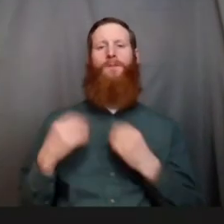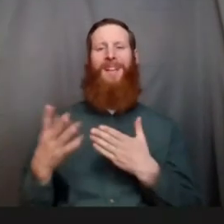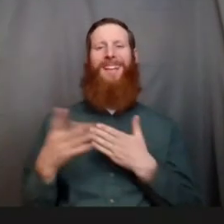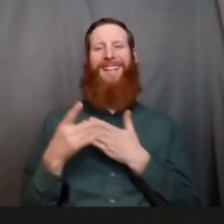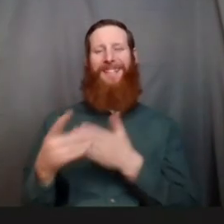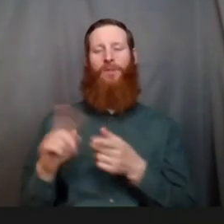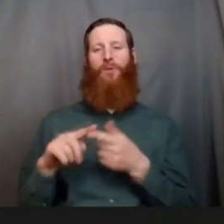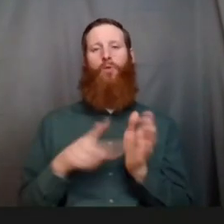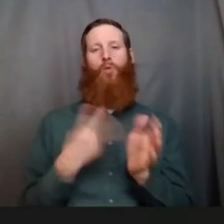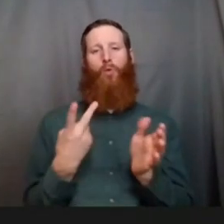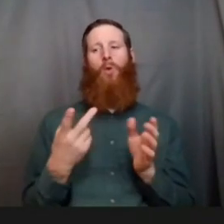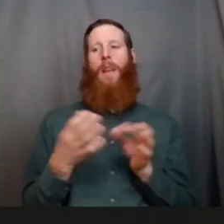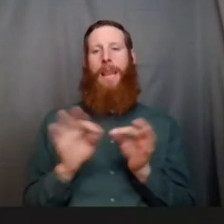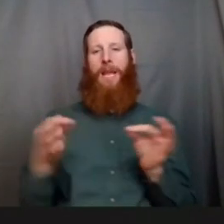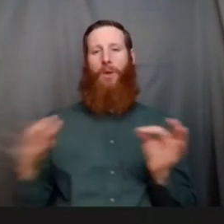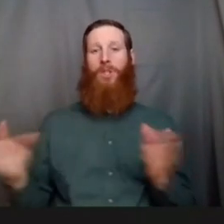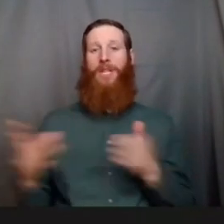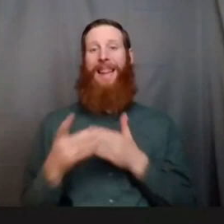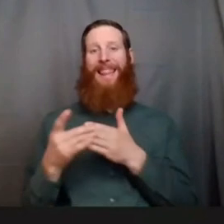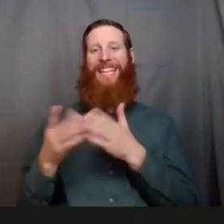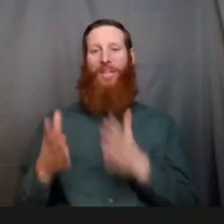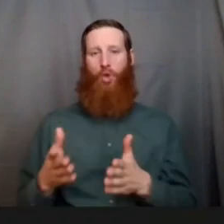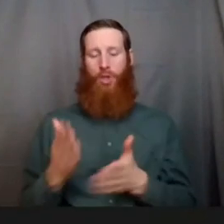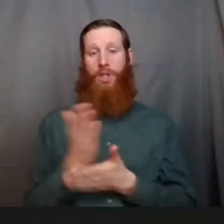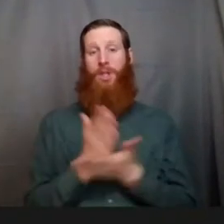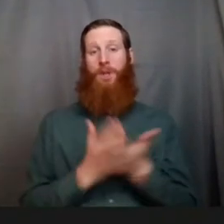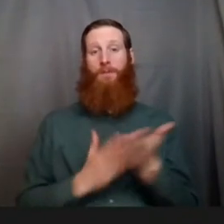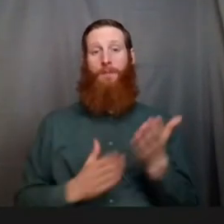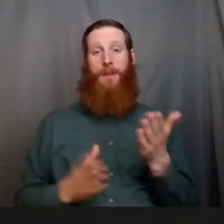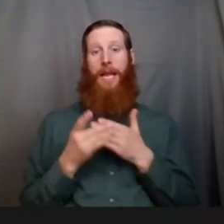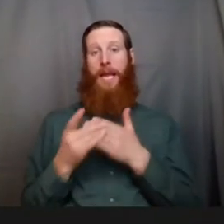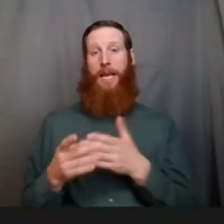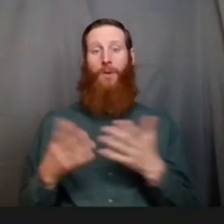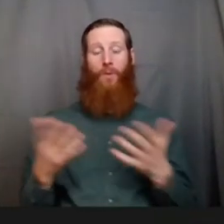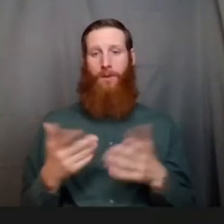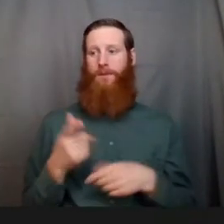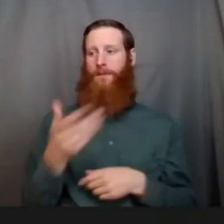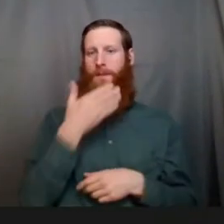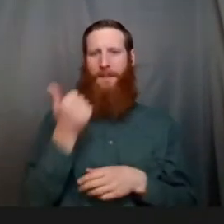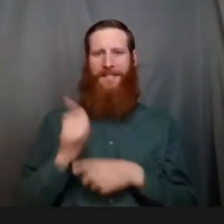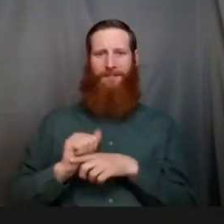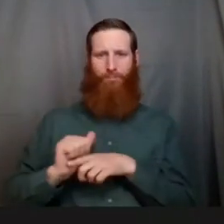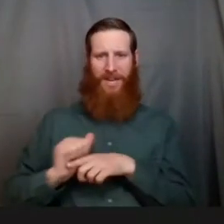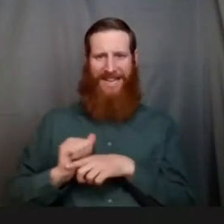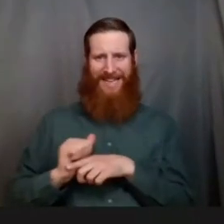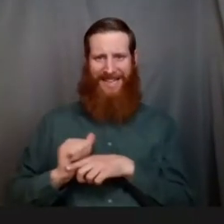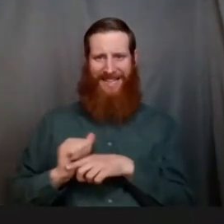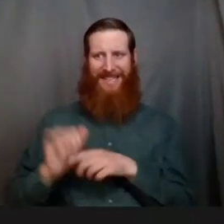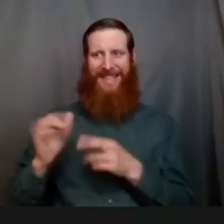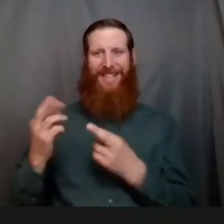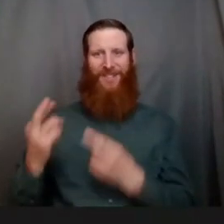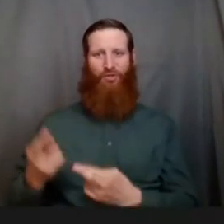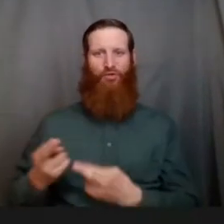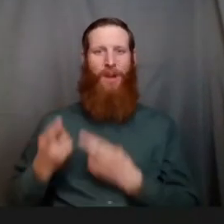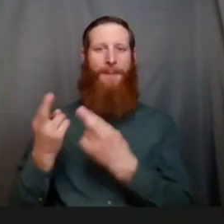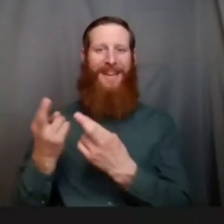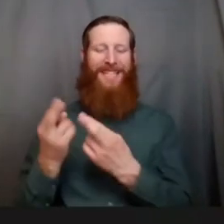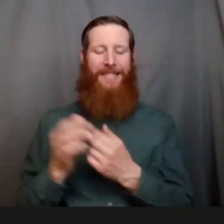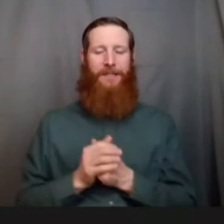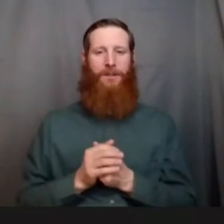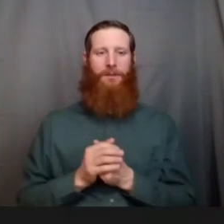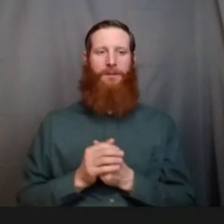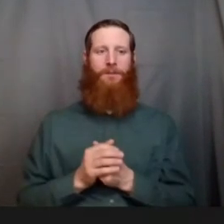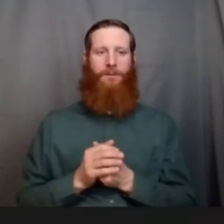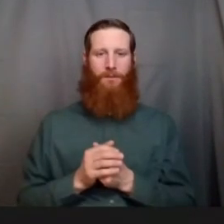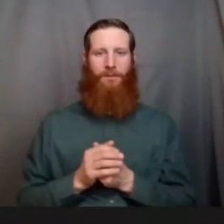language leaders. Some of the guidance includes best practices that recommended just within